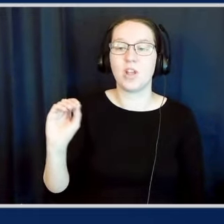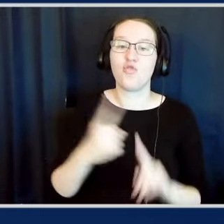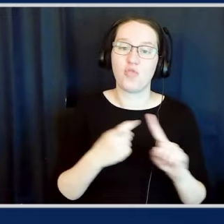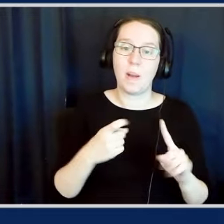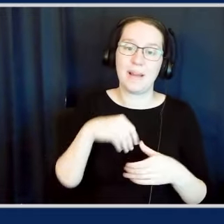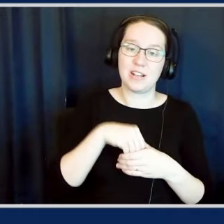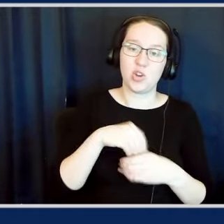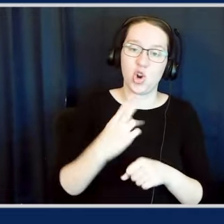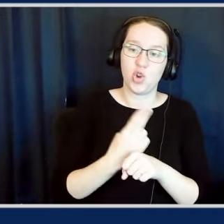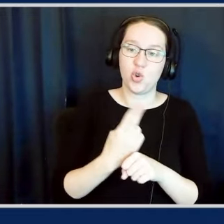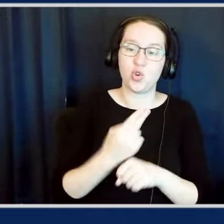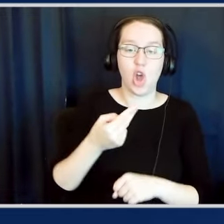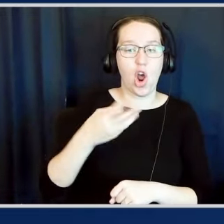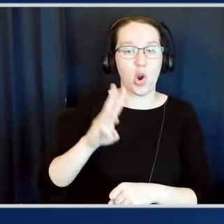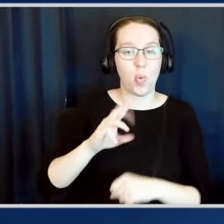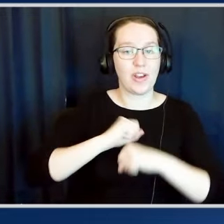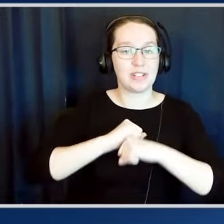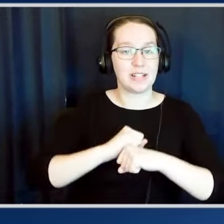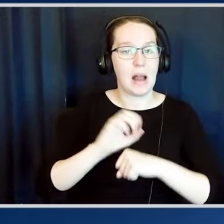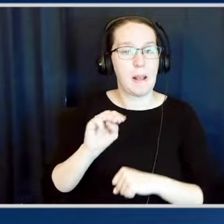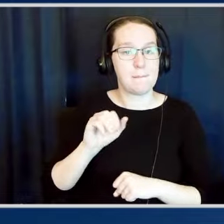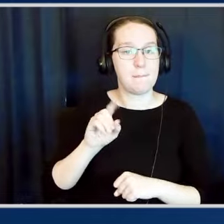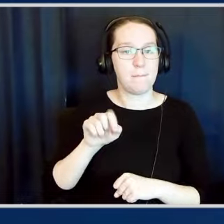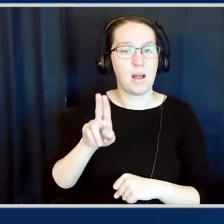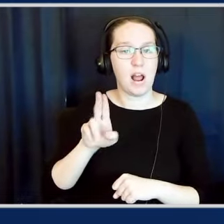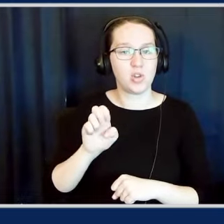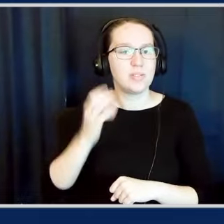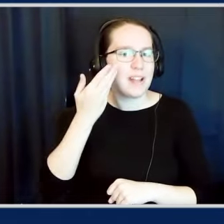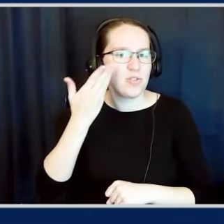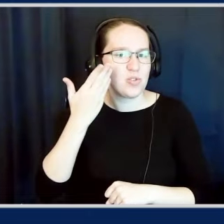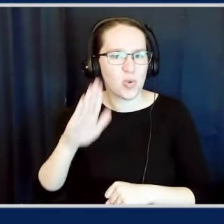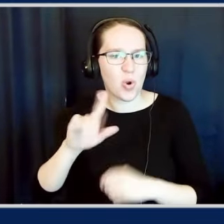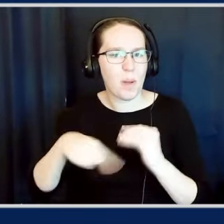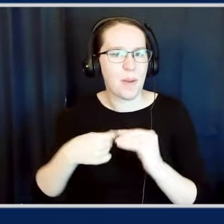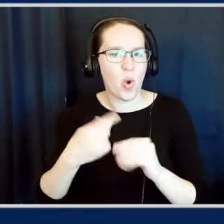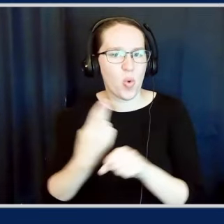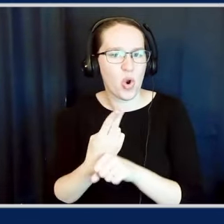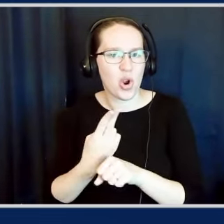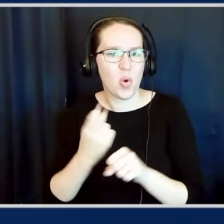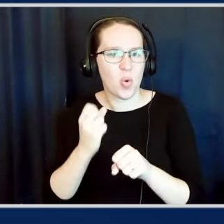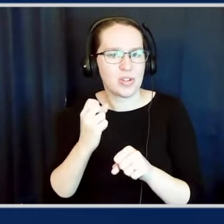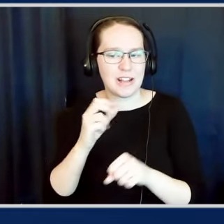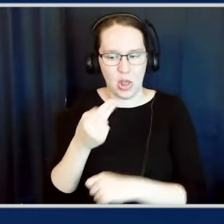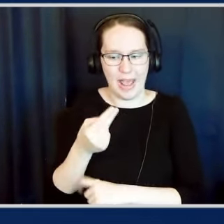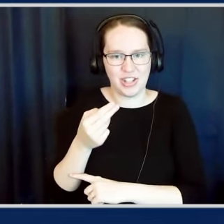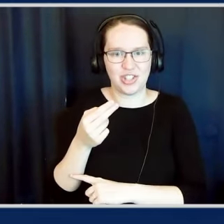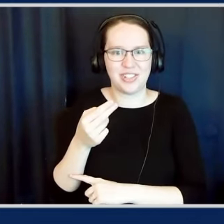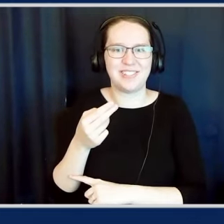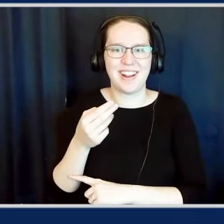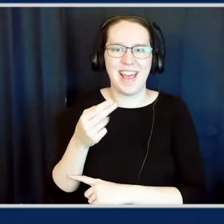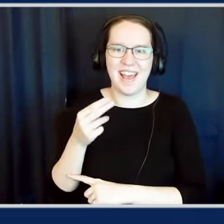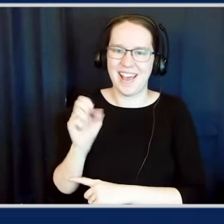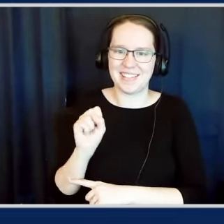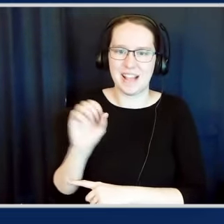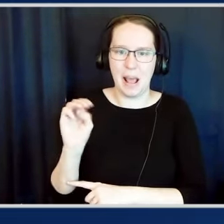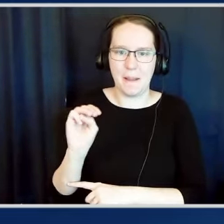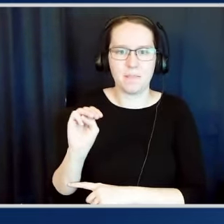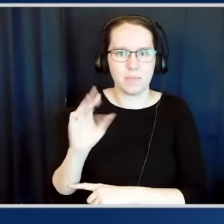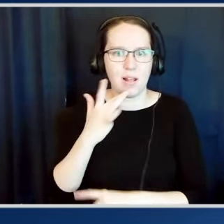of hardware security modules. If you're not super familiar with working with HSMs, you're lucky. They're